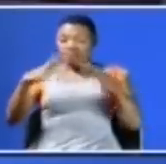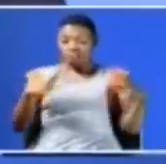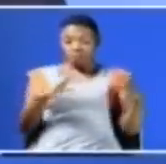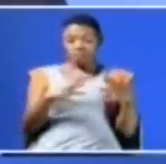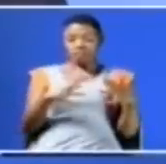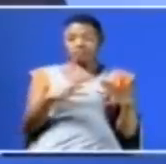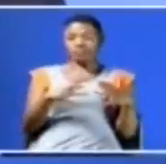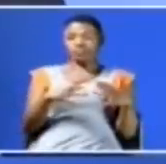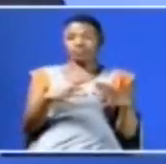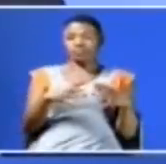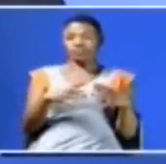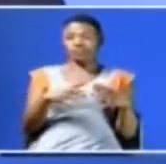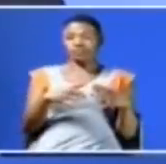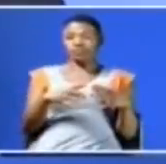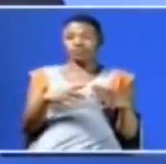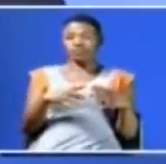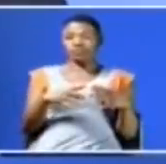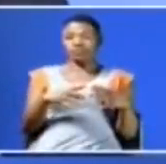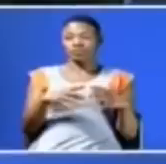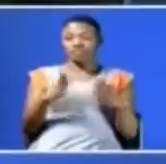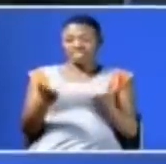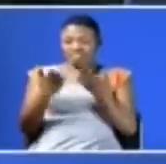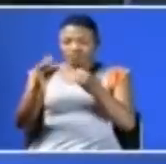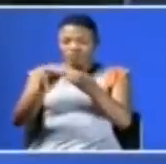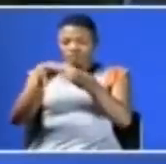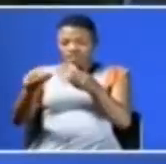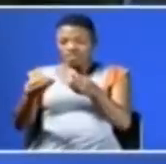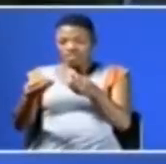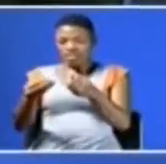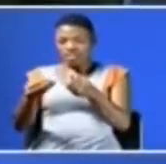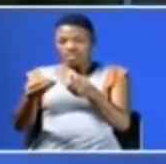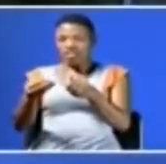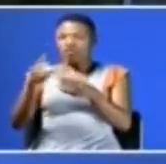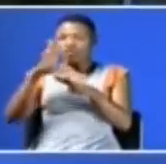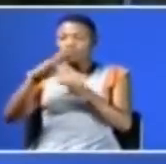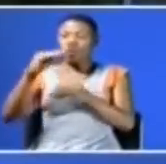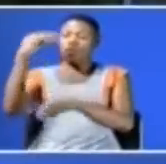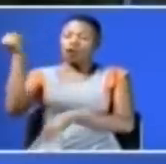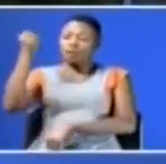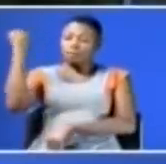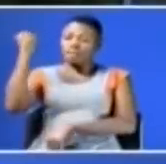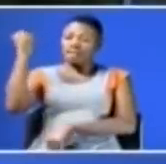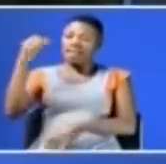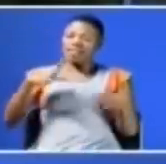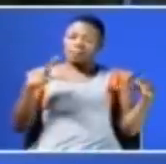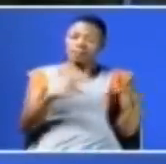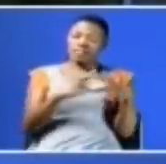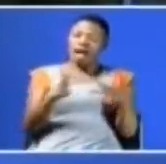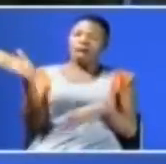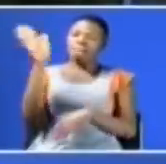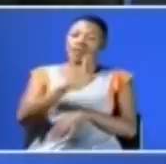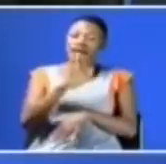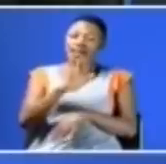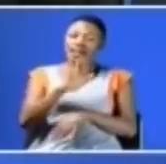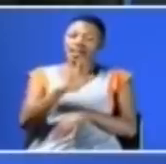US, which is where we've copied this, it gives you a ticket, you go off and set up a presidential campaign. The party goes back to fight for its